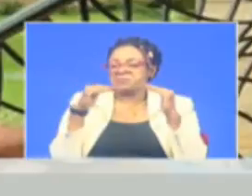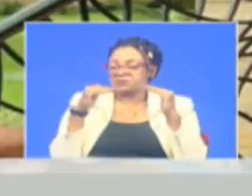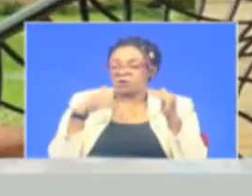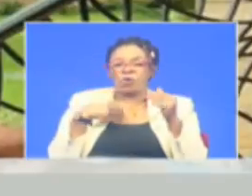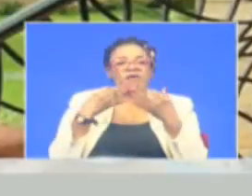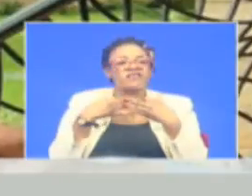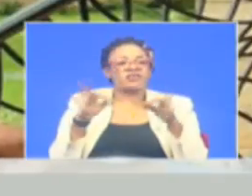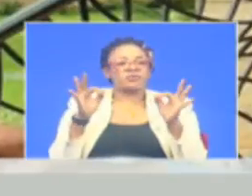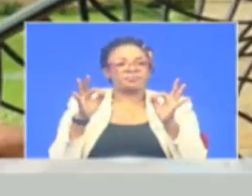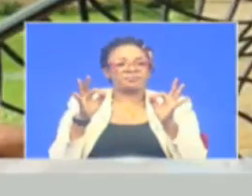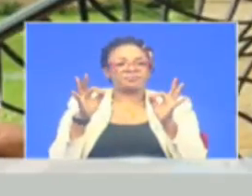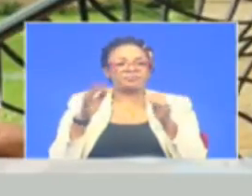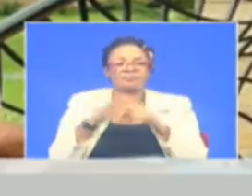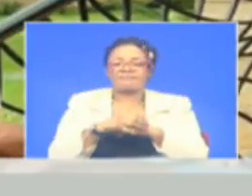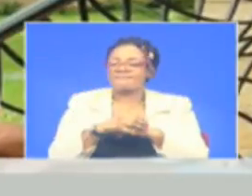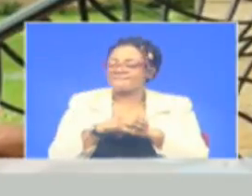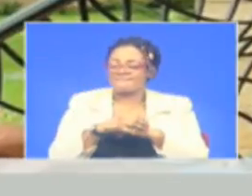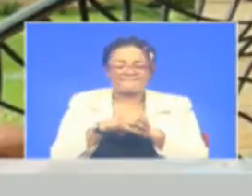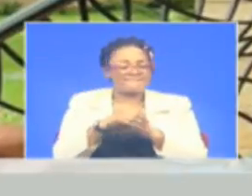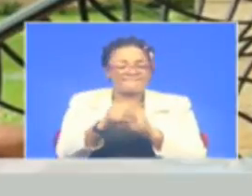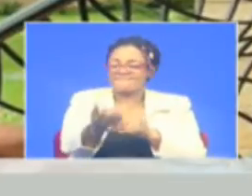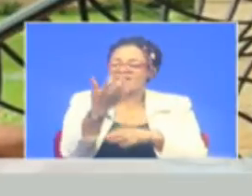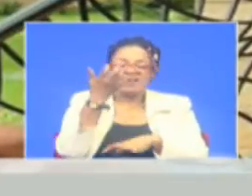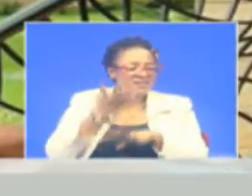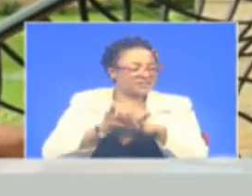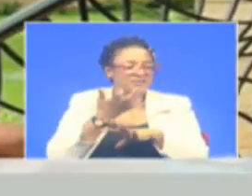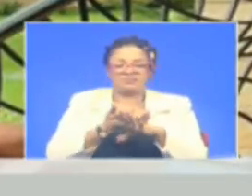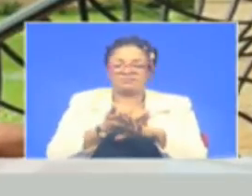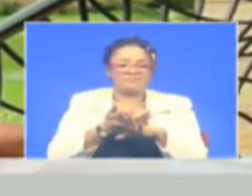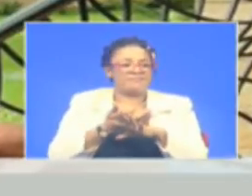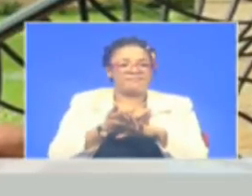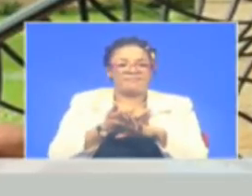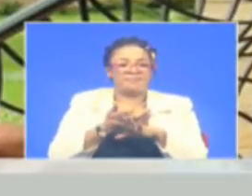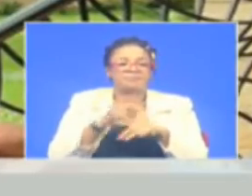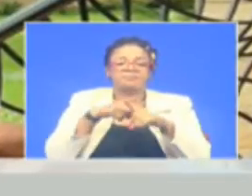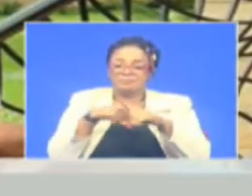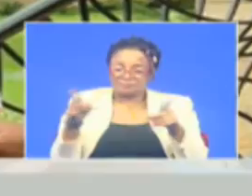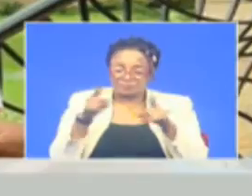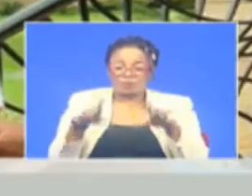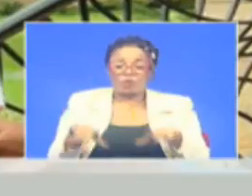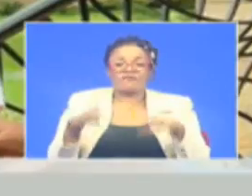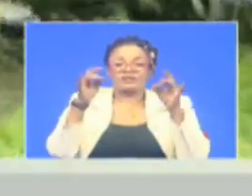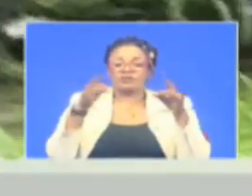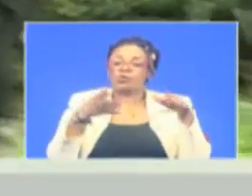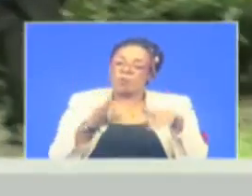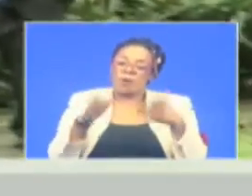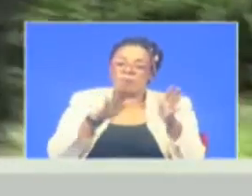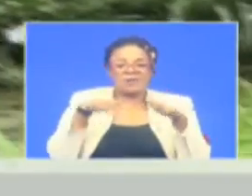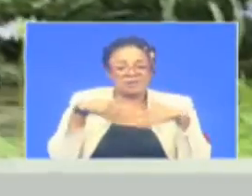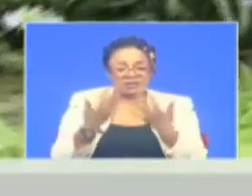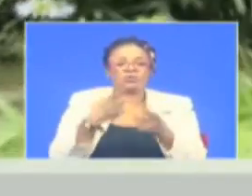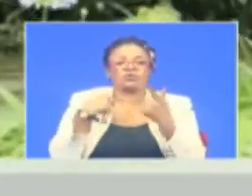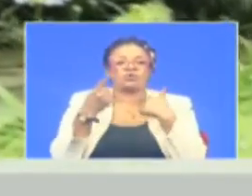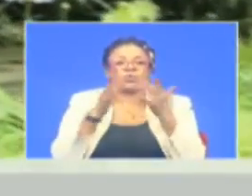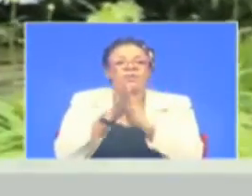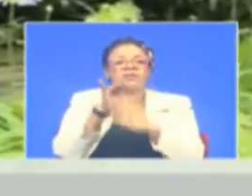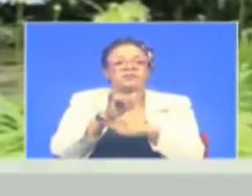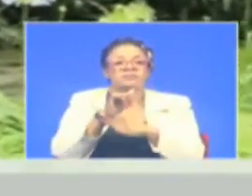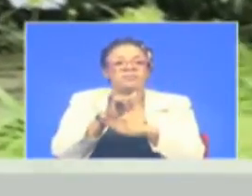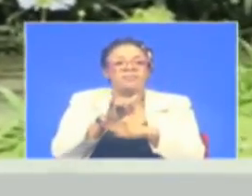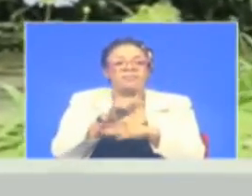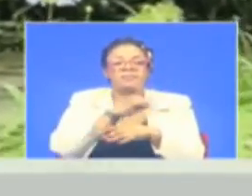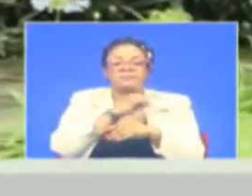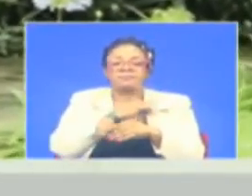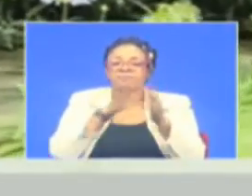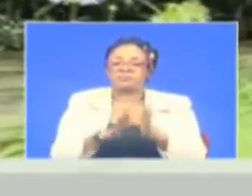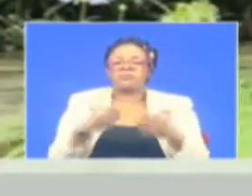very adamant. I can tell you they are very adamant. But we'll find a way of going around it. The governors are also opposed to the proposal